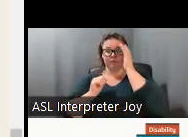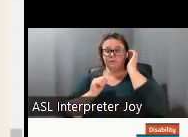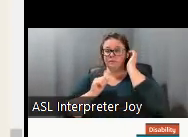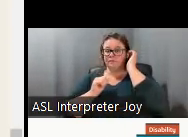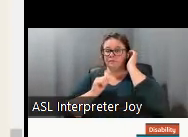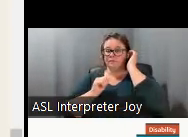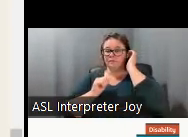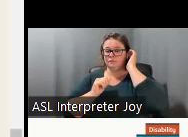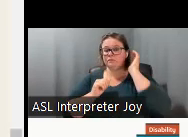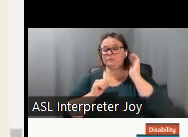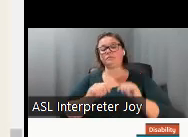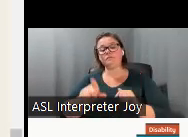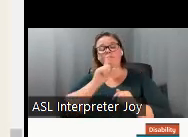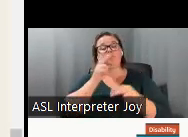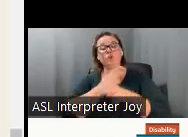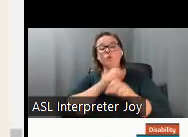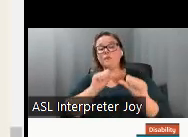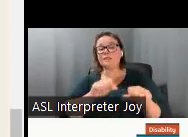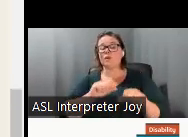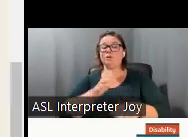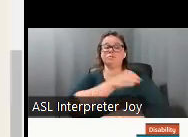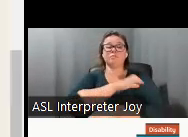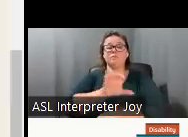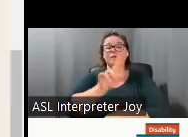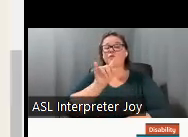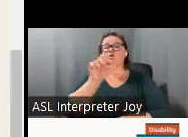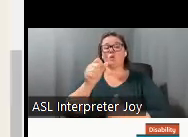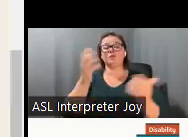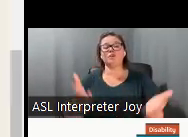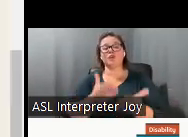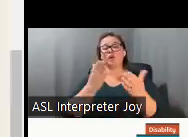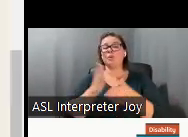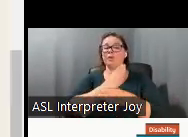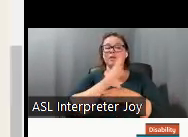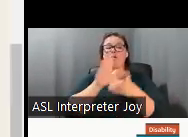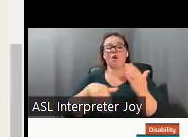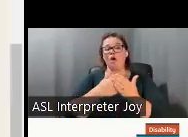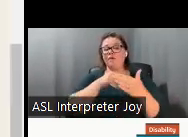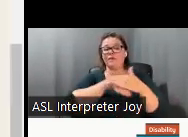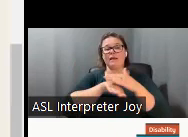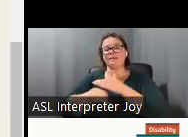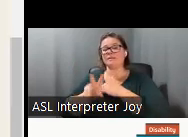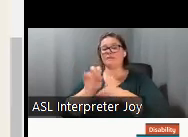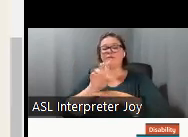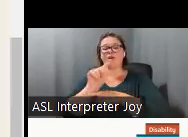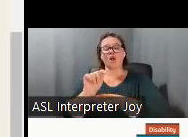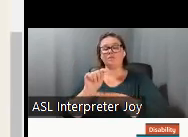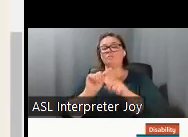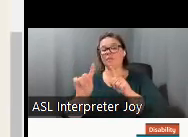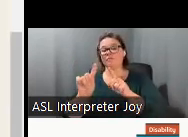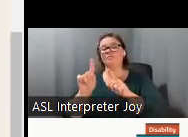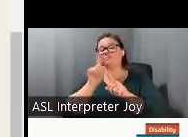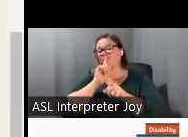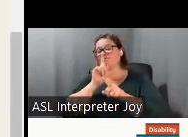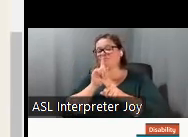tremendously useful and powerful tools exist within all of the accesses of the vault, but I really do love